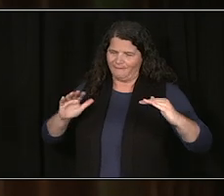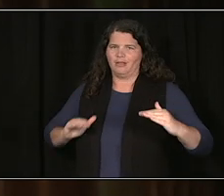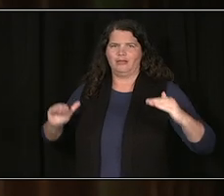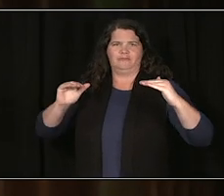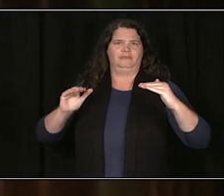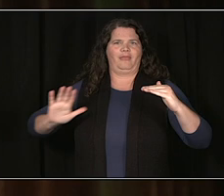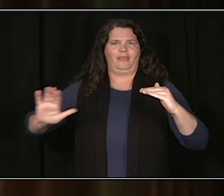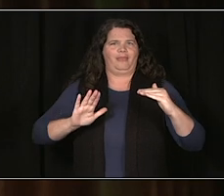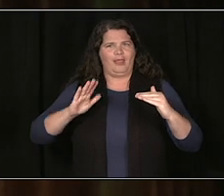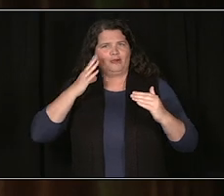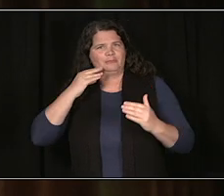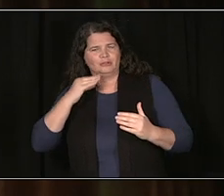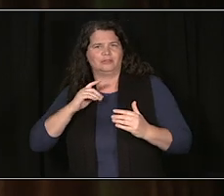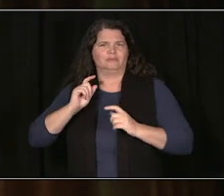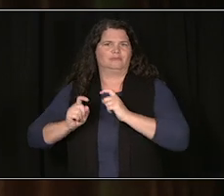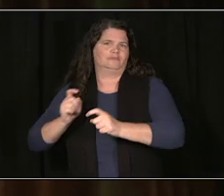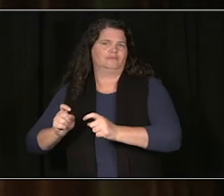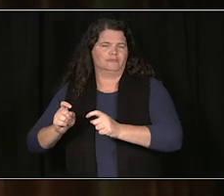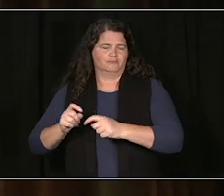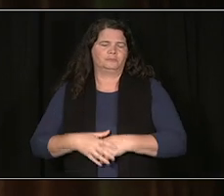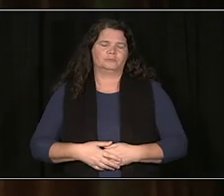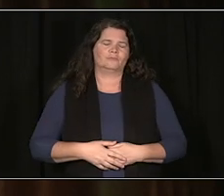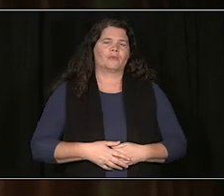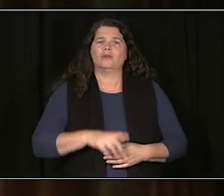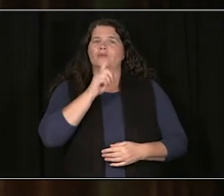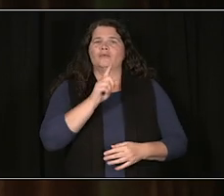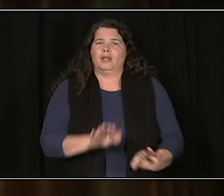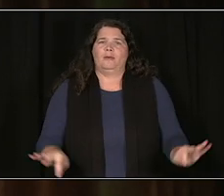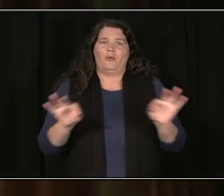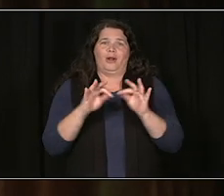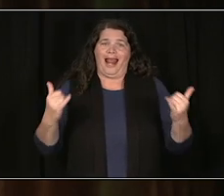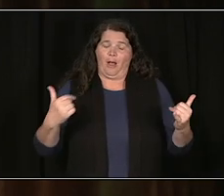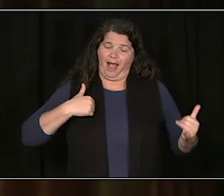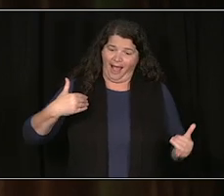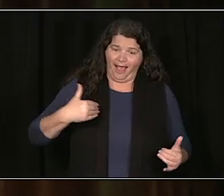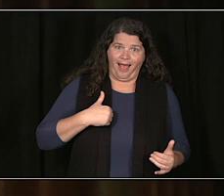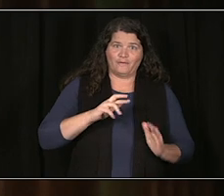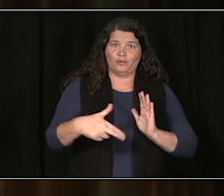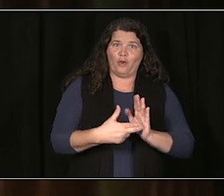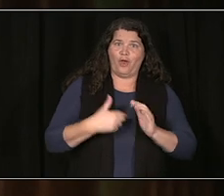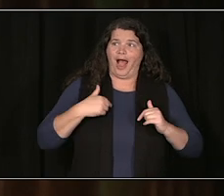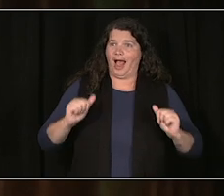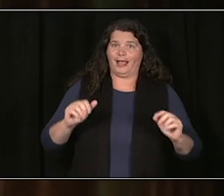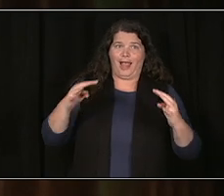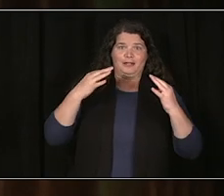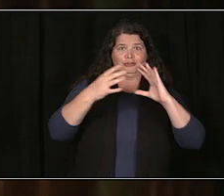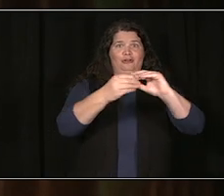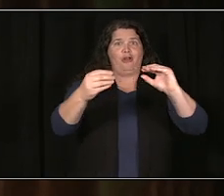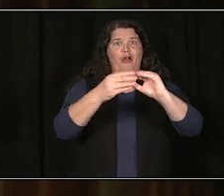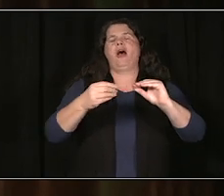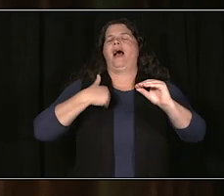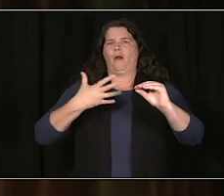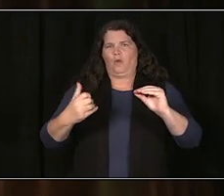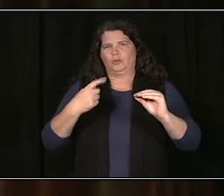now, I think it's so important to use this microphone to advocate for diversity in the